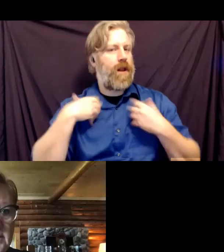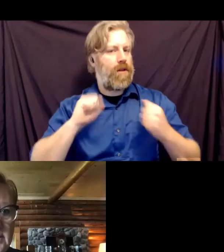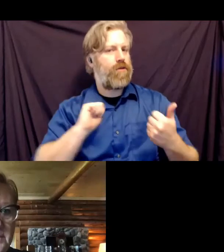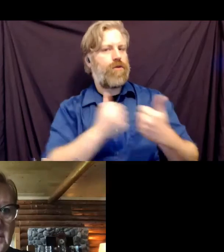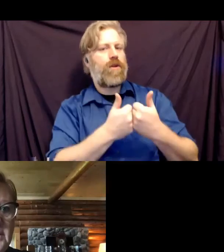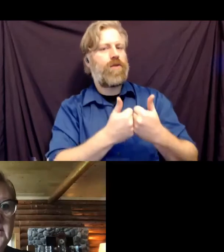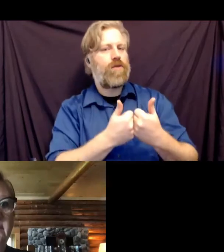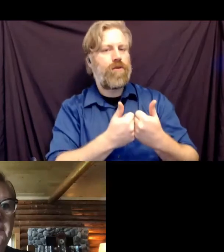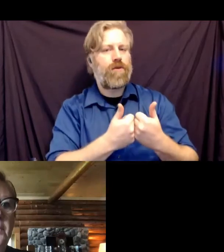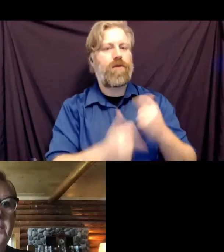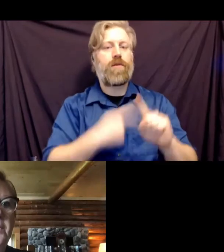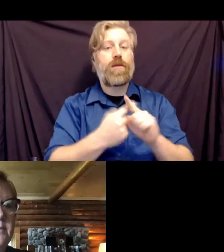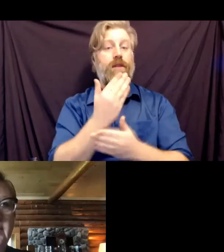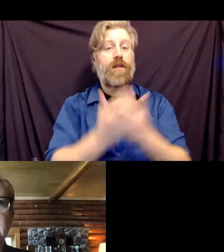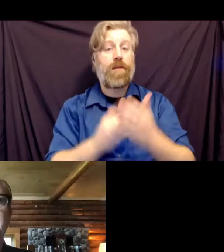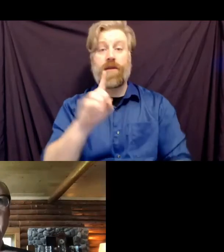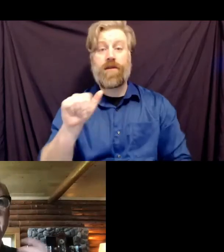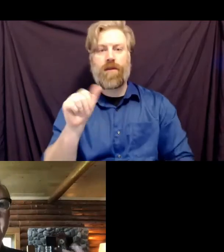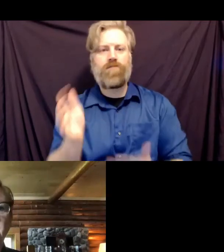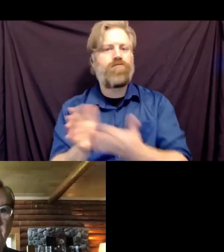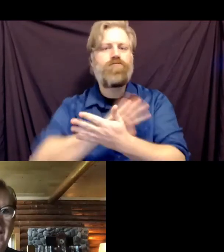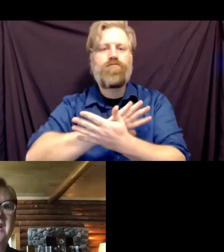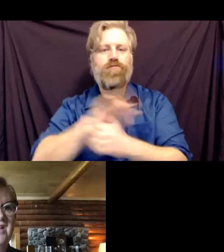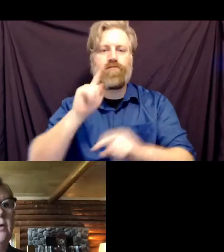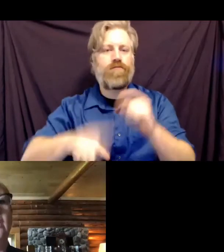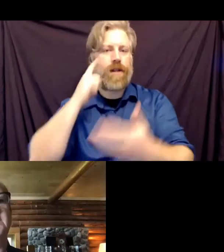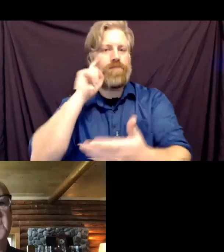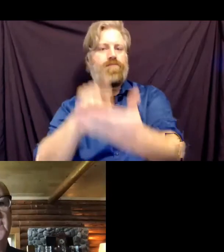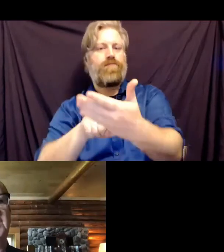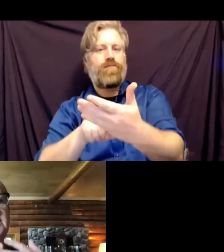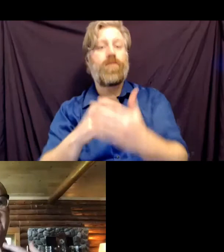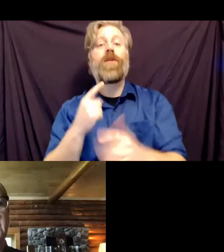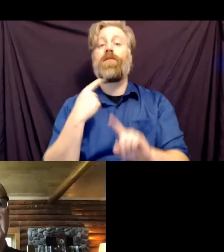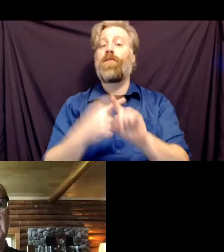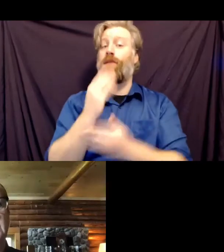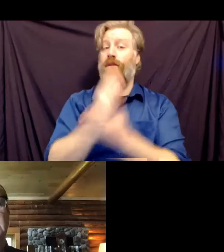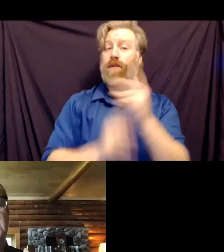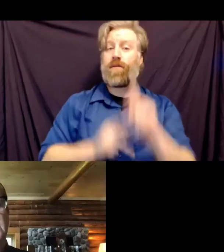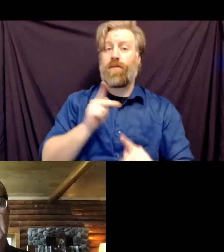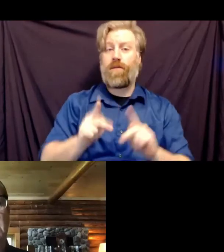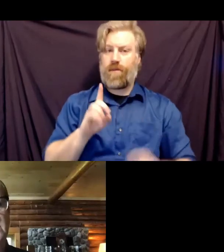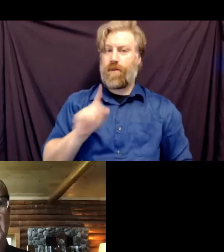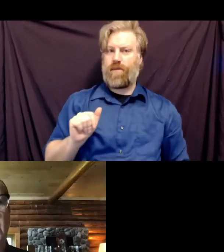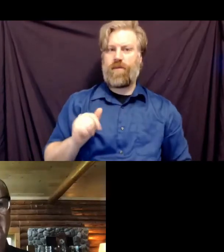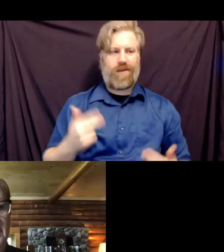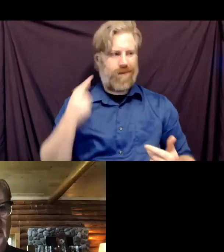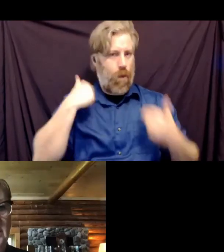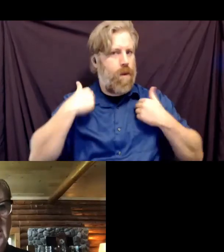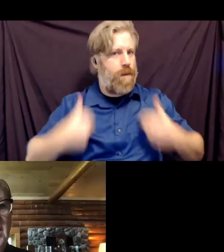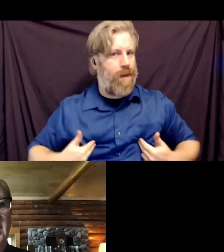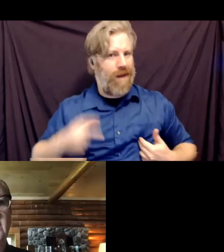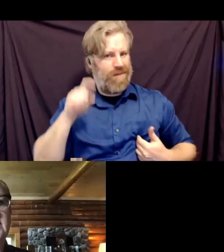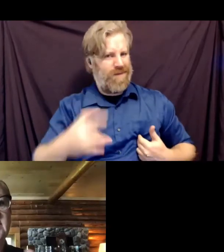hidden disabilities and people with disabilities, part of being humanity, that also need to feel that social emotional